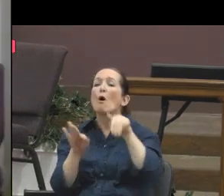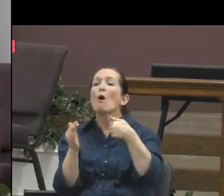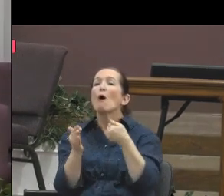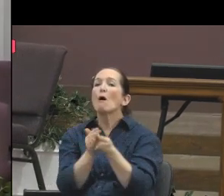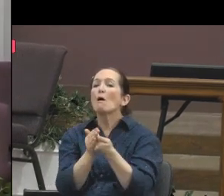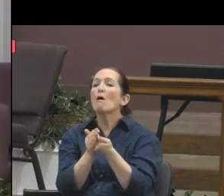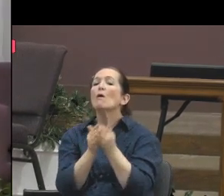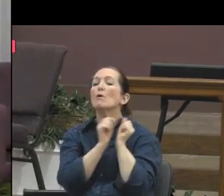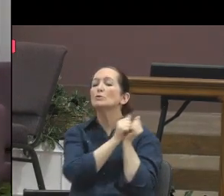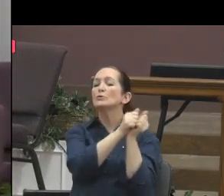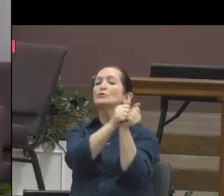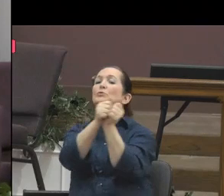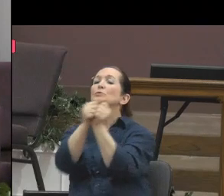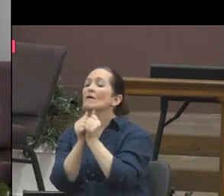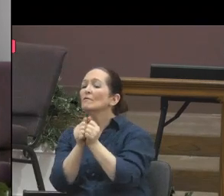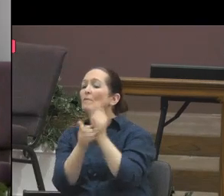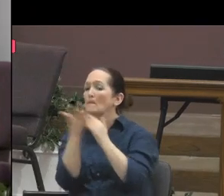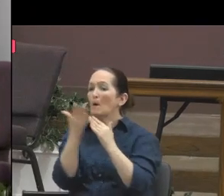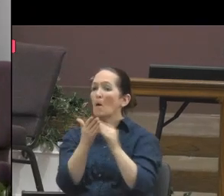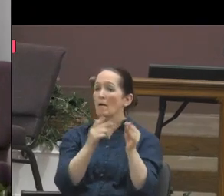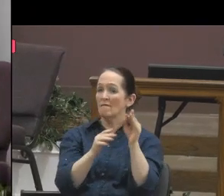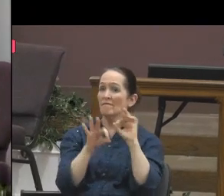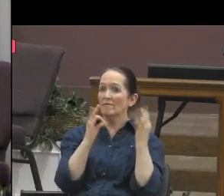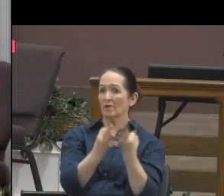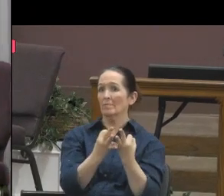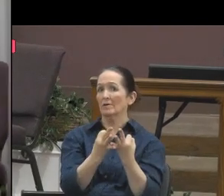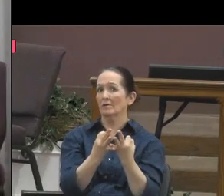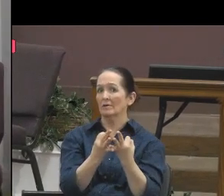in together as part of the family.